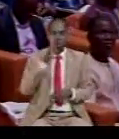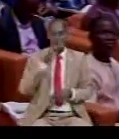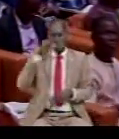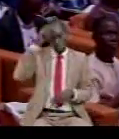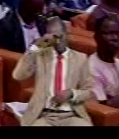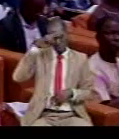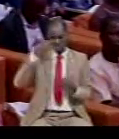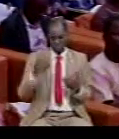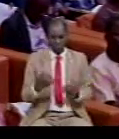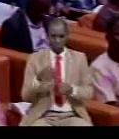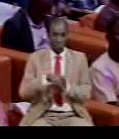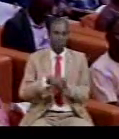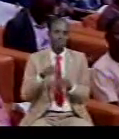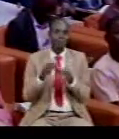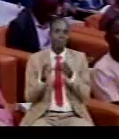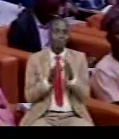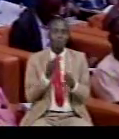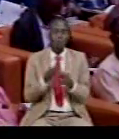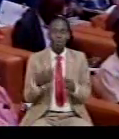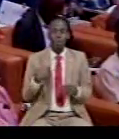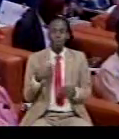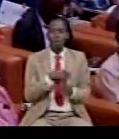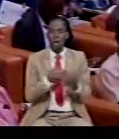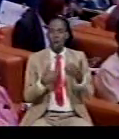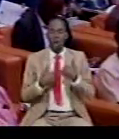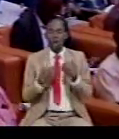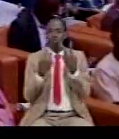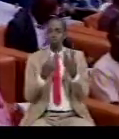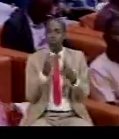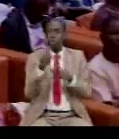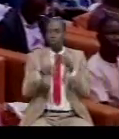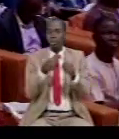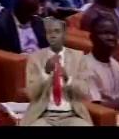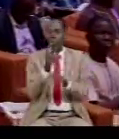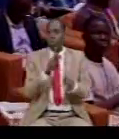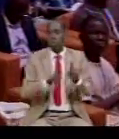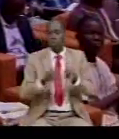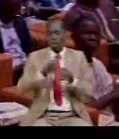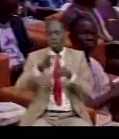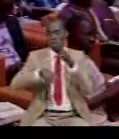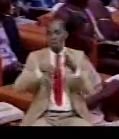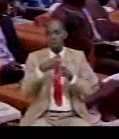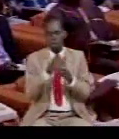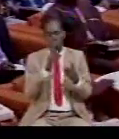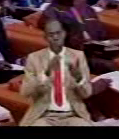There are only two kinds of people in the world, the wise and the